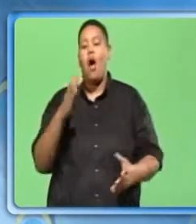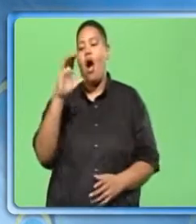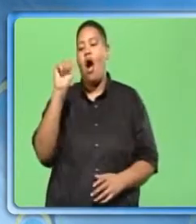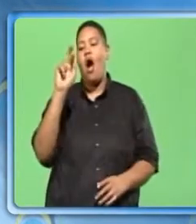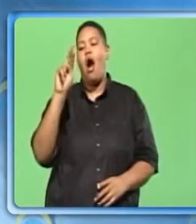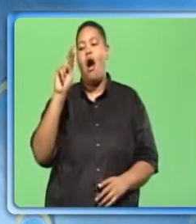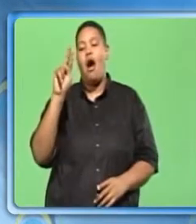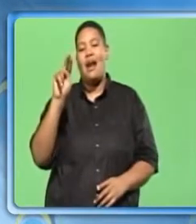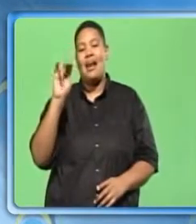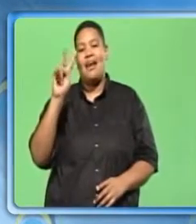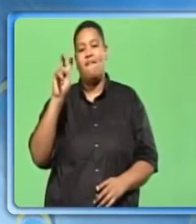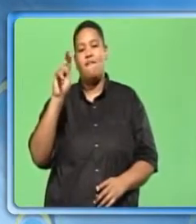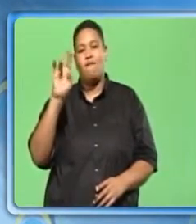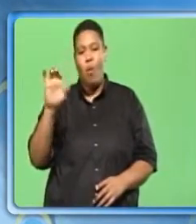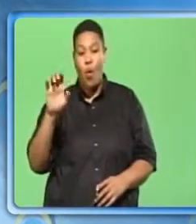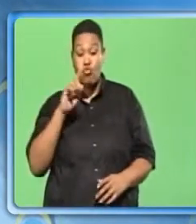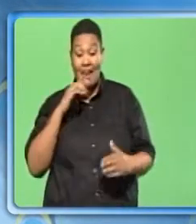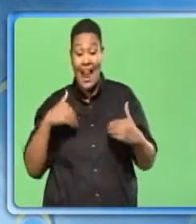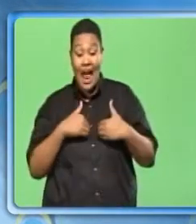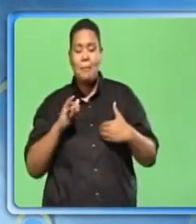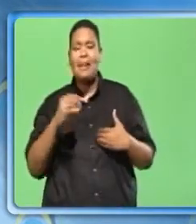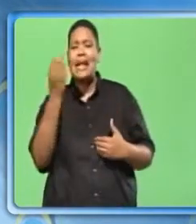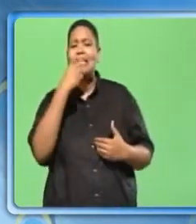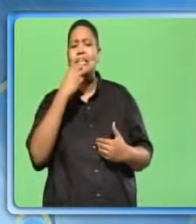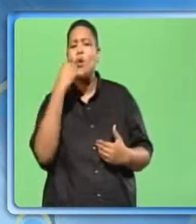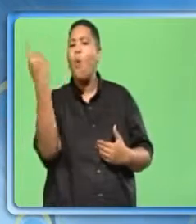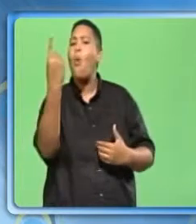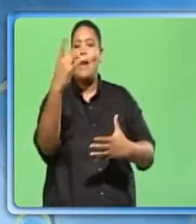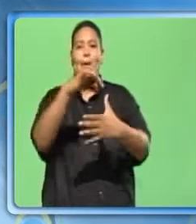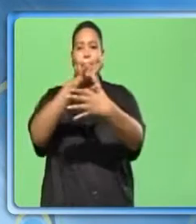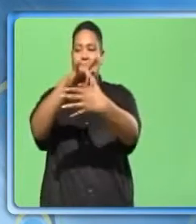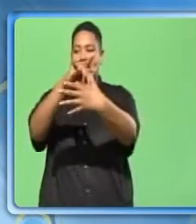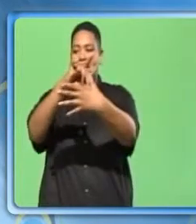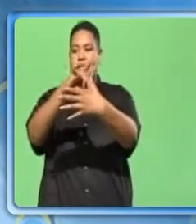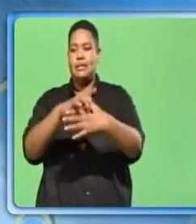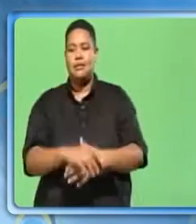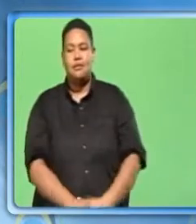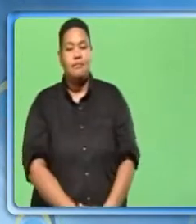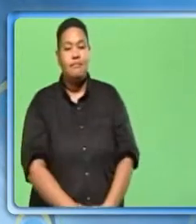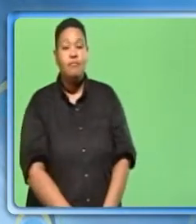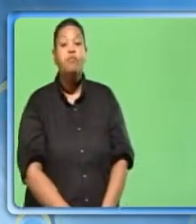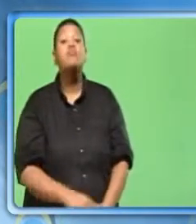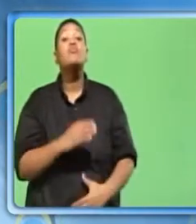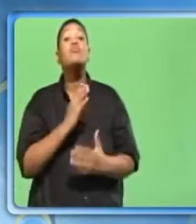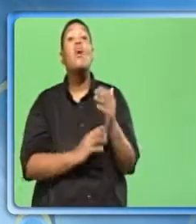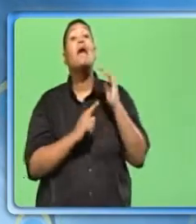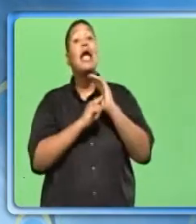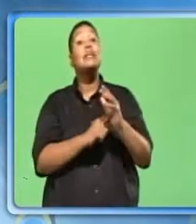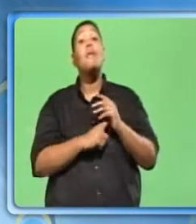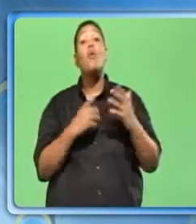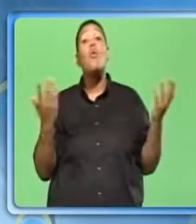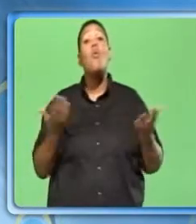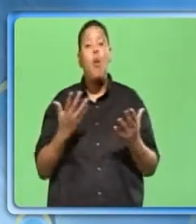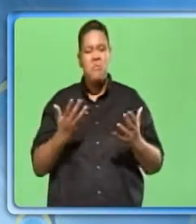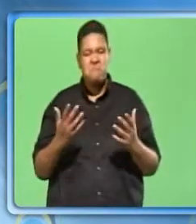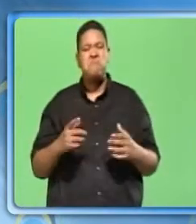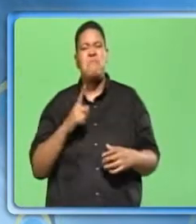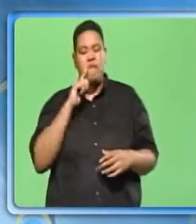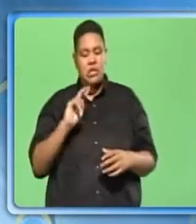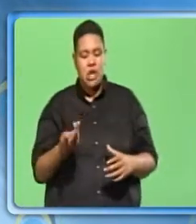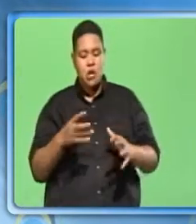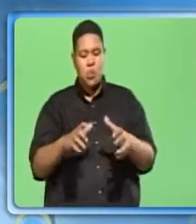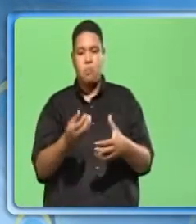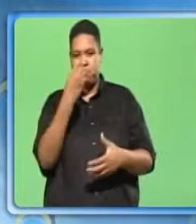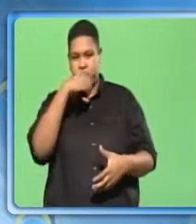carnivores. A carnivore is an animal that eats only meat. Here are some examples of secondary